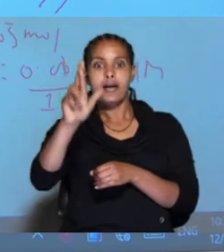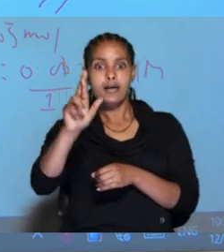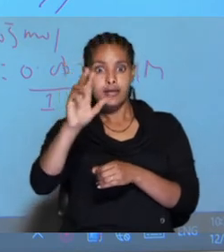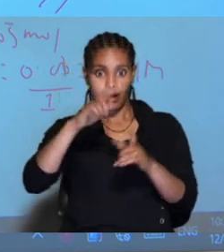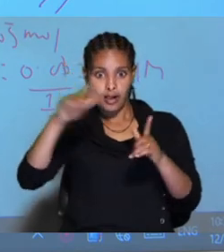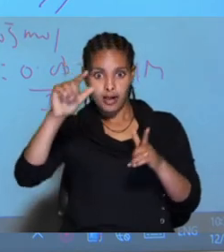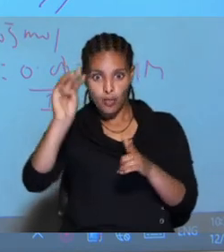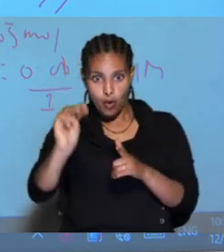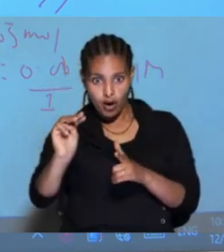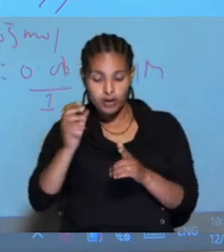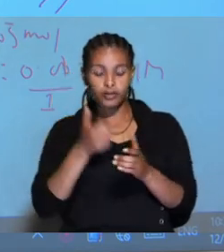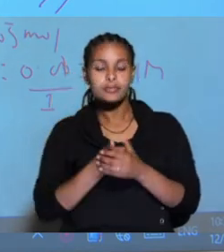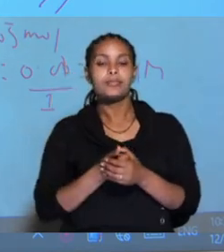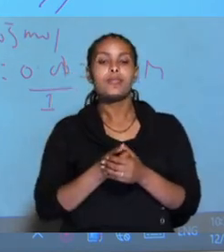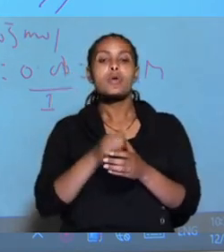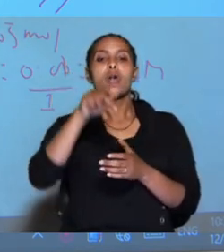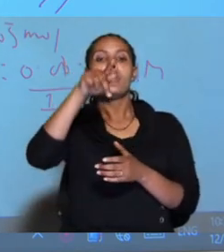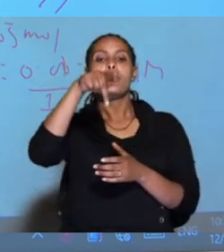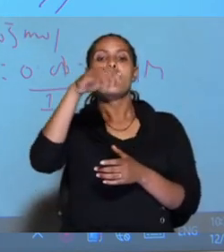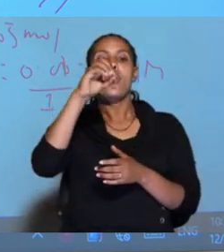Now,